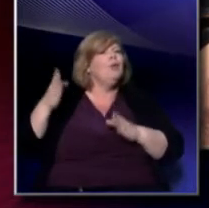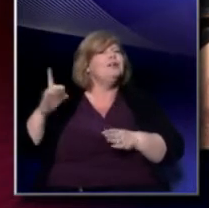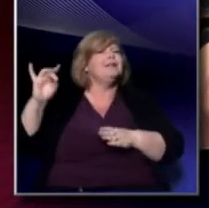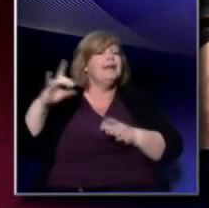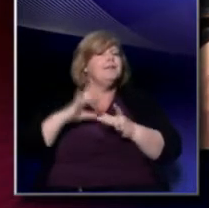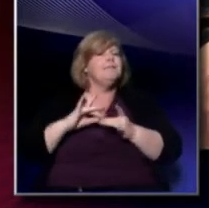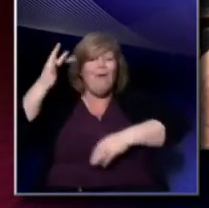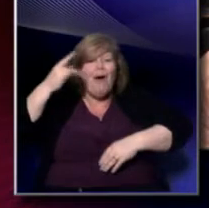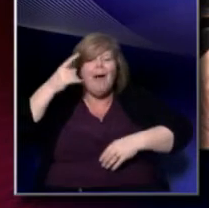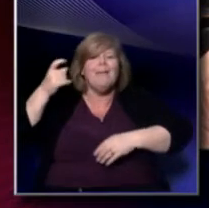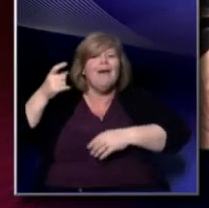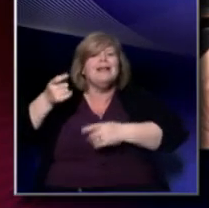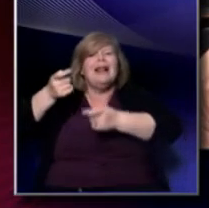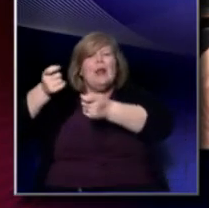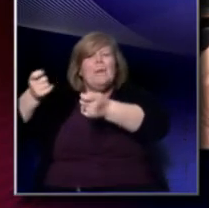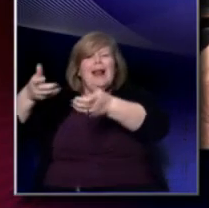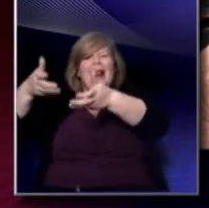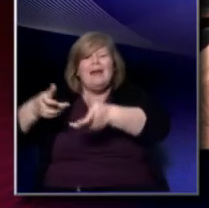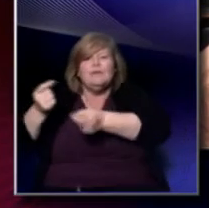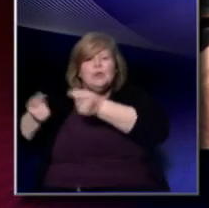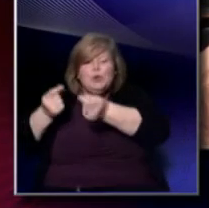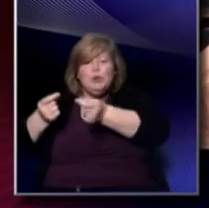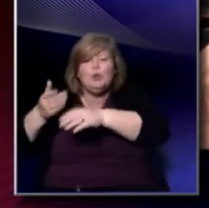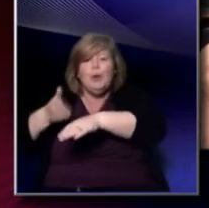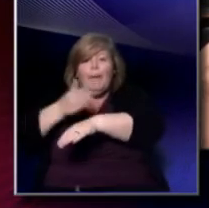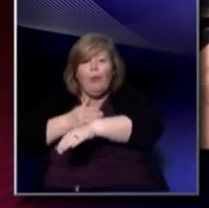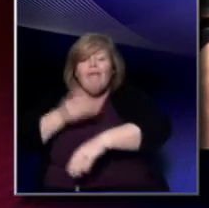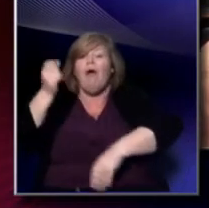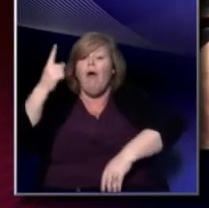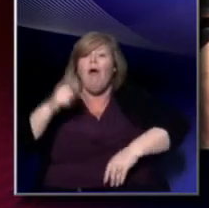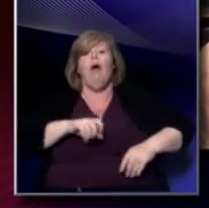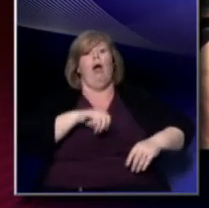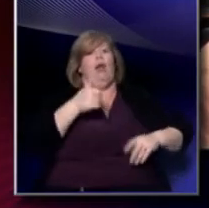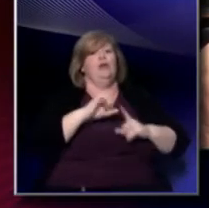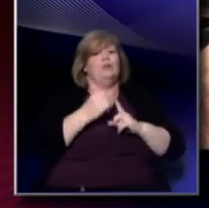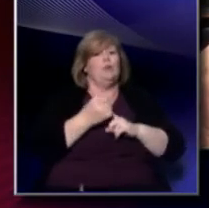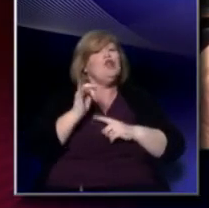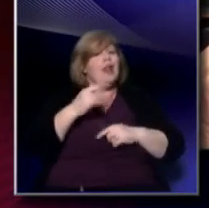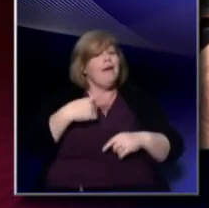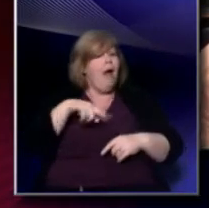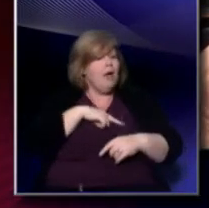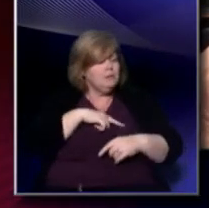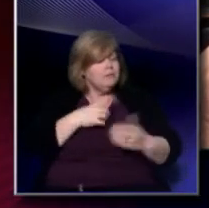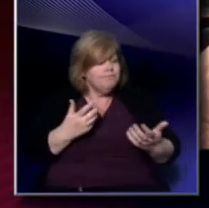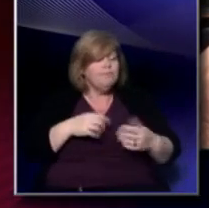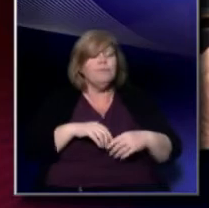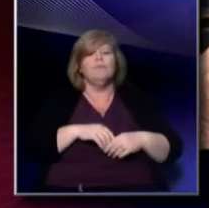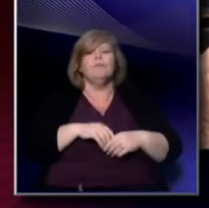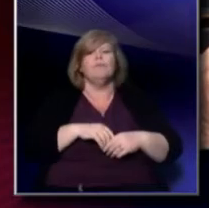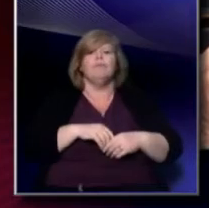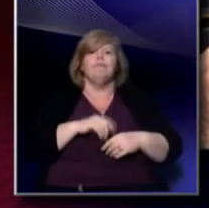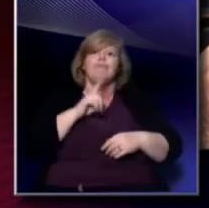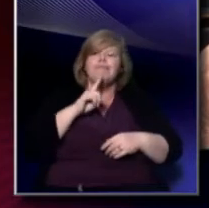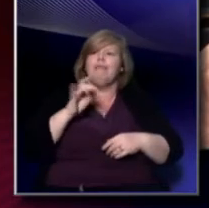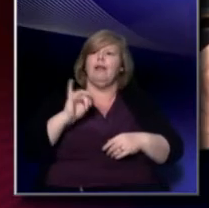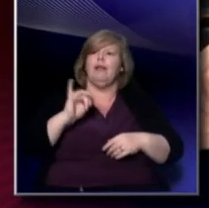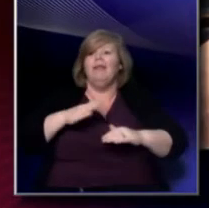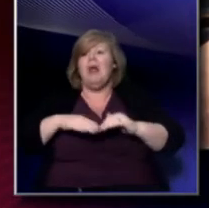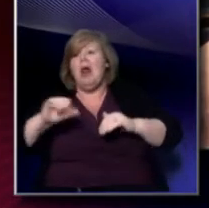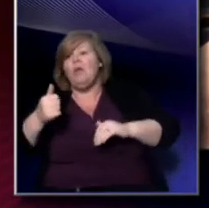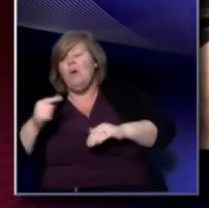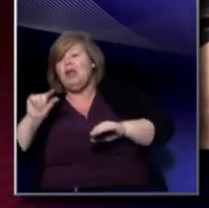already has a lot of things they have to do. Right. In other cases, which I would put us in, there's quite, you know, there's kind of been a 10-year lapse in a